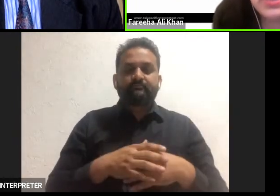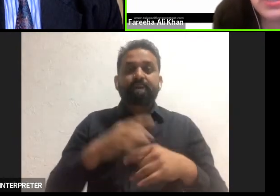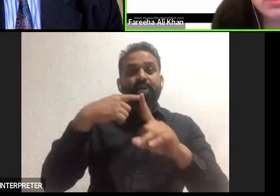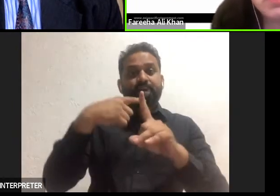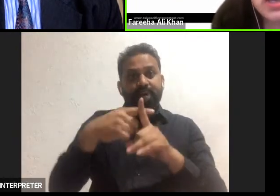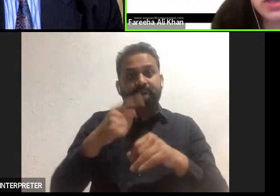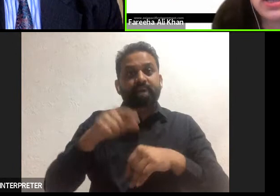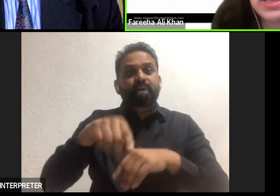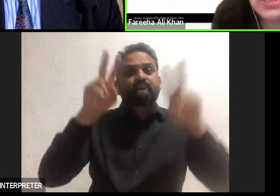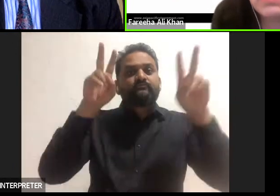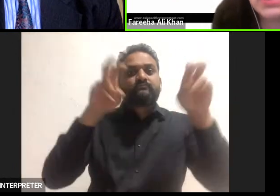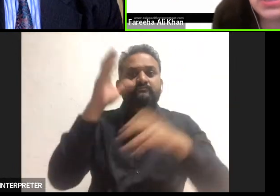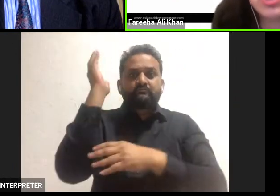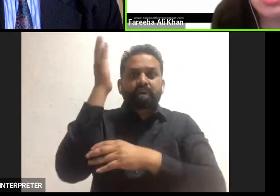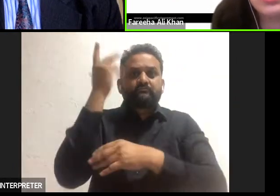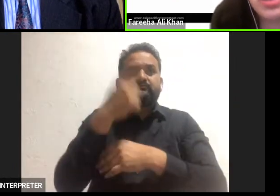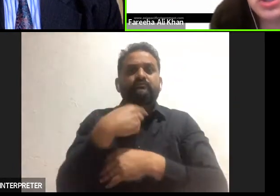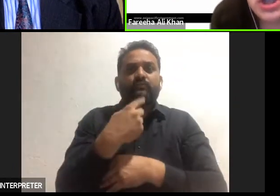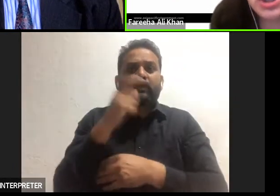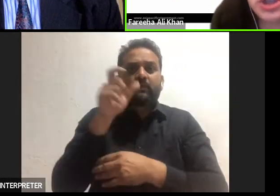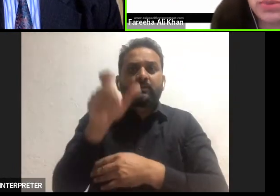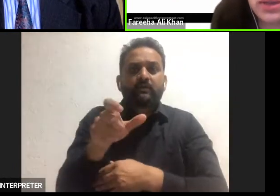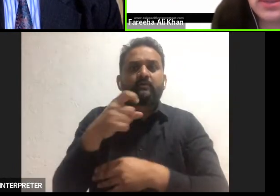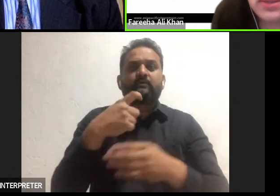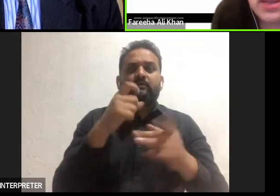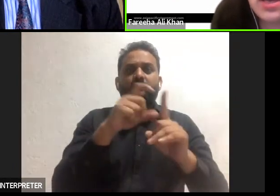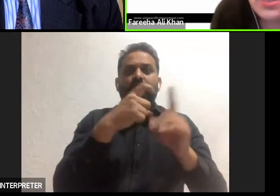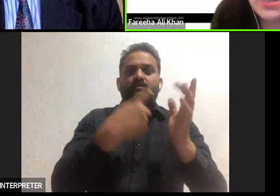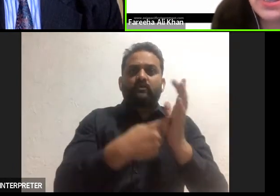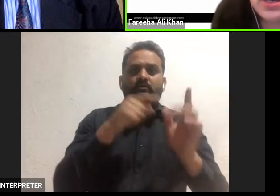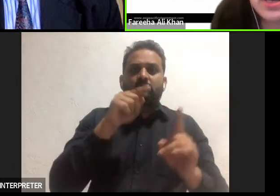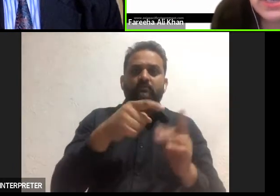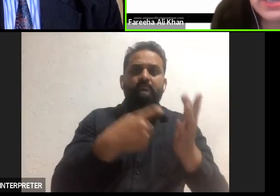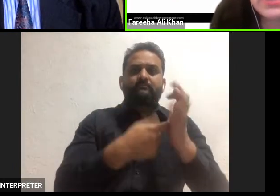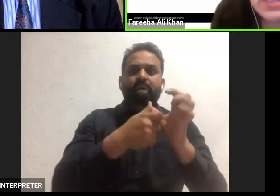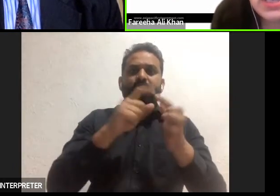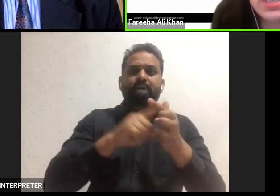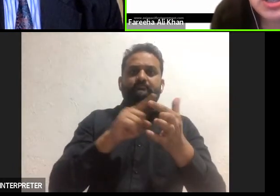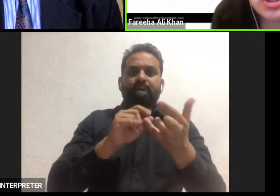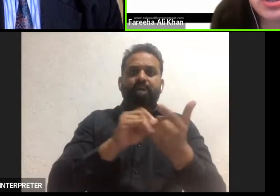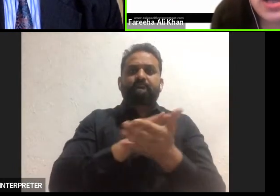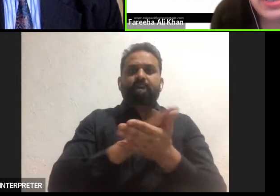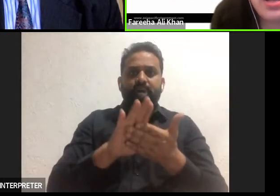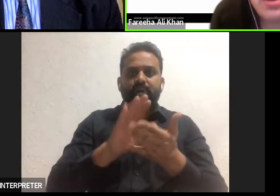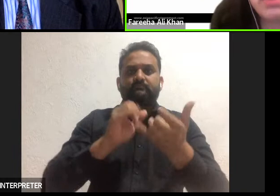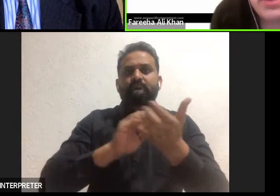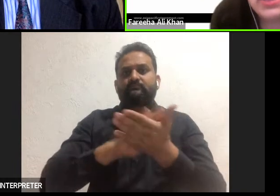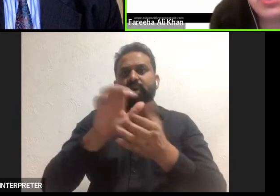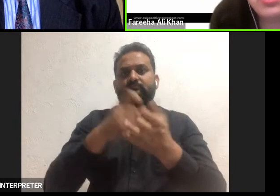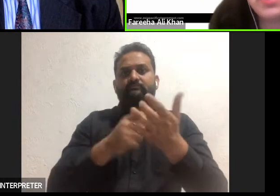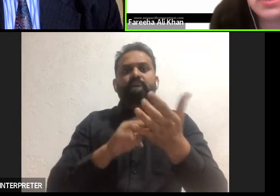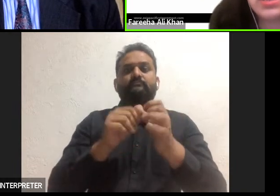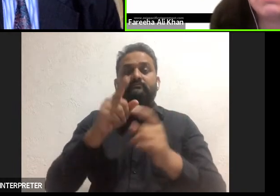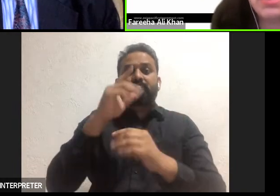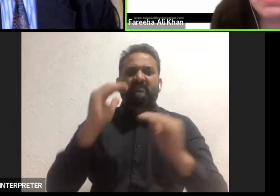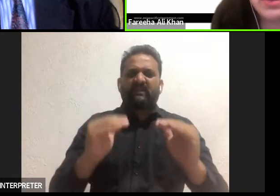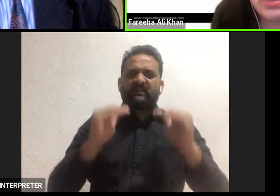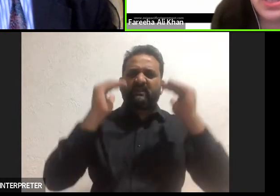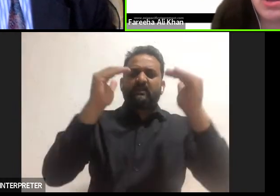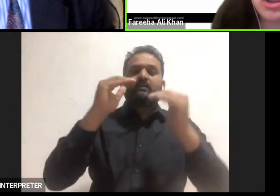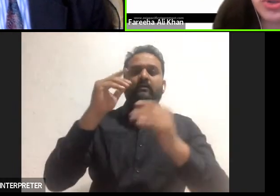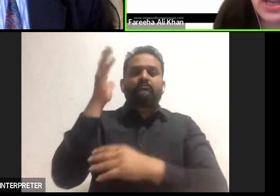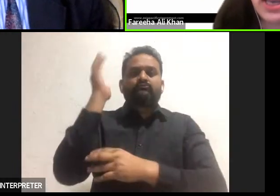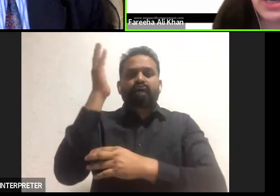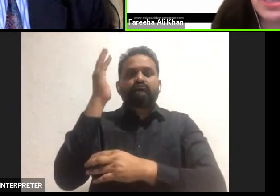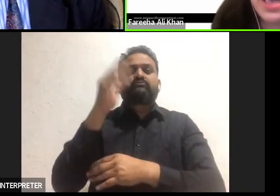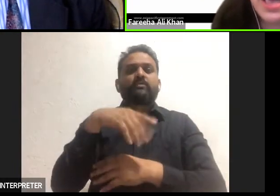session, our esteemed speaker is Mr. Dr. Rajesh Sharma. Sir is a senior lecturer at RMIT University, Melbourne